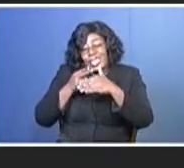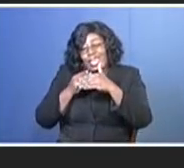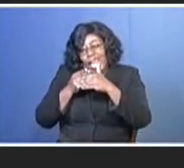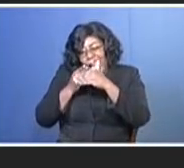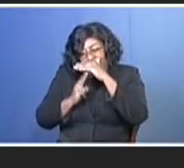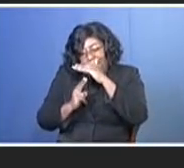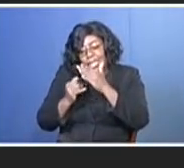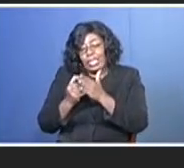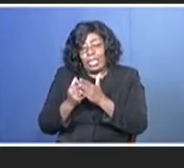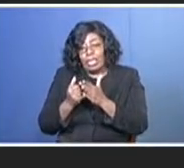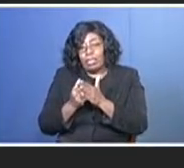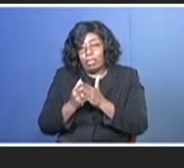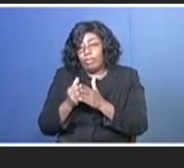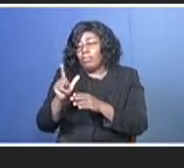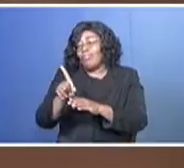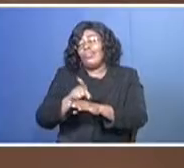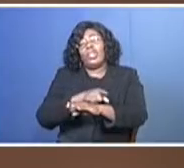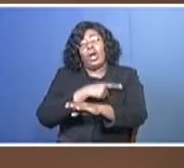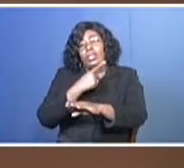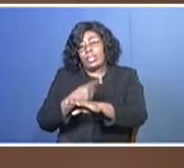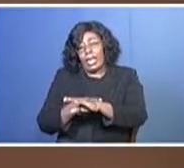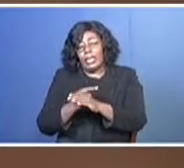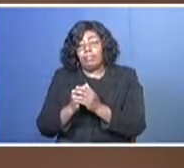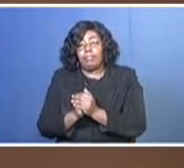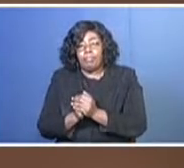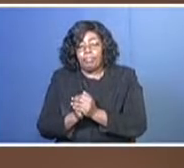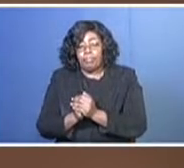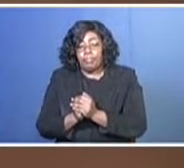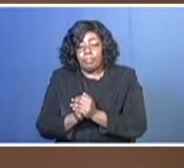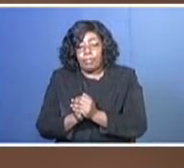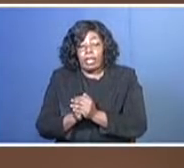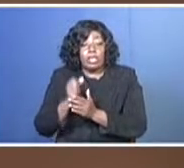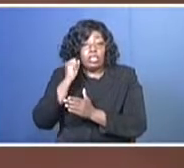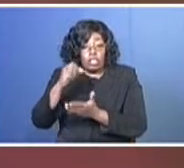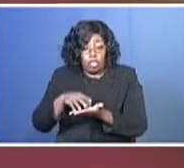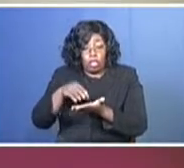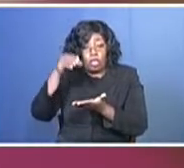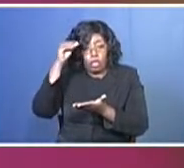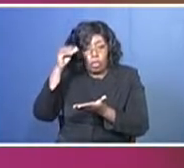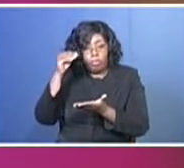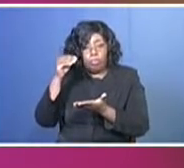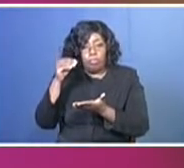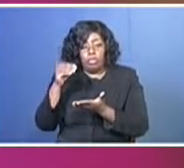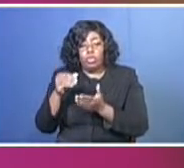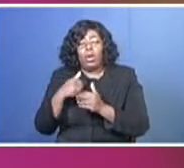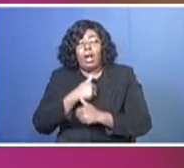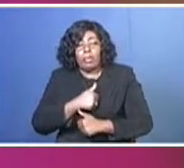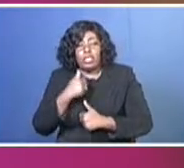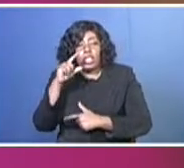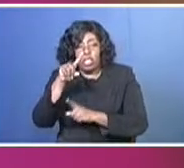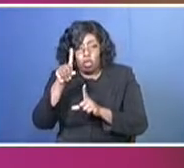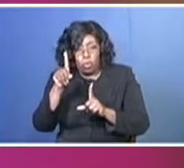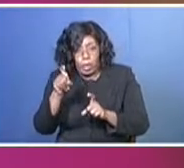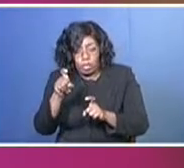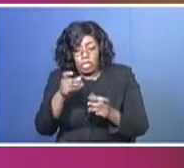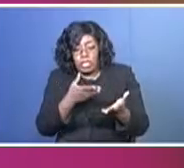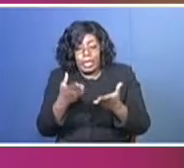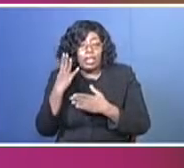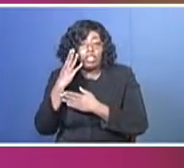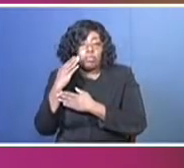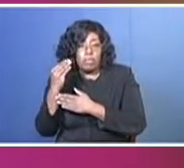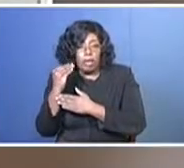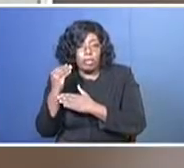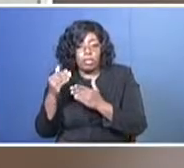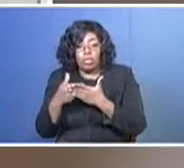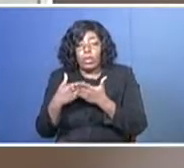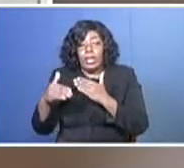say, for a very long time. Eventually, she learned to appreciate the questions and has even taken her experience to another level.